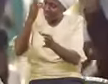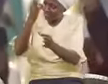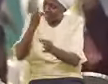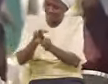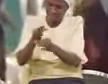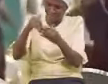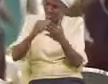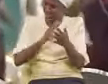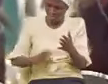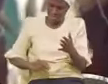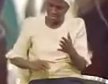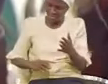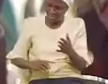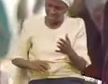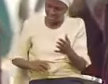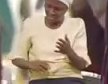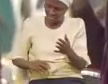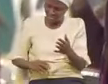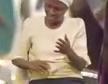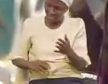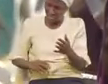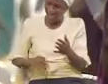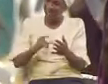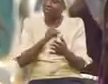Yenye kwasele Kristo ma